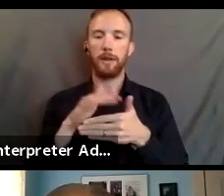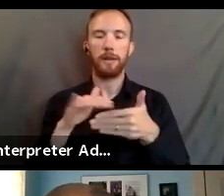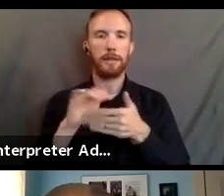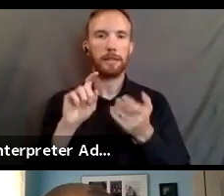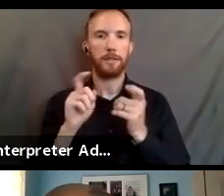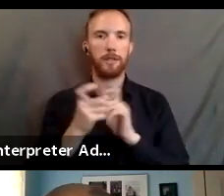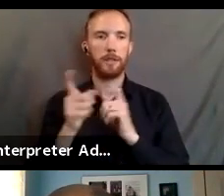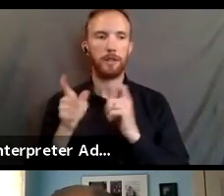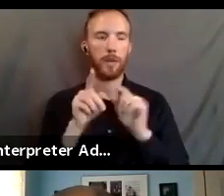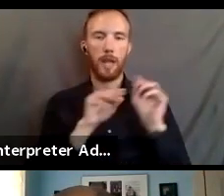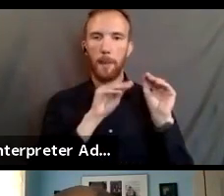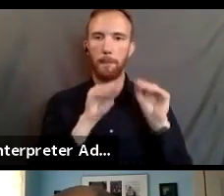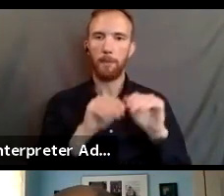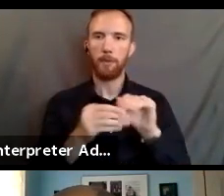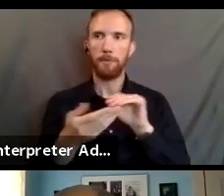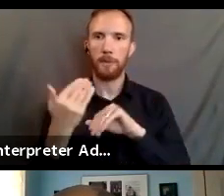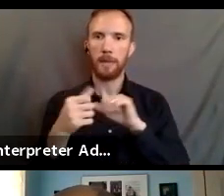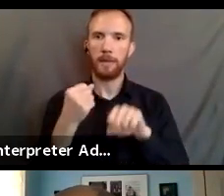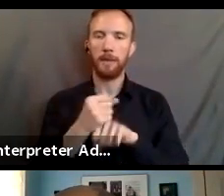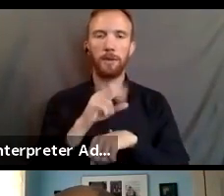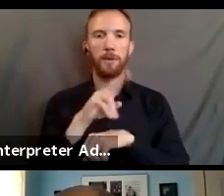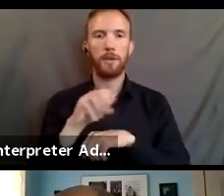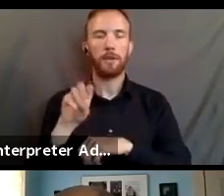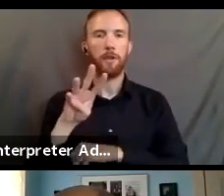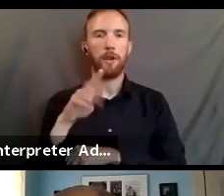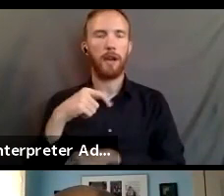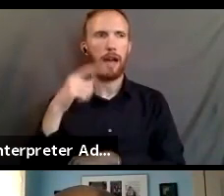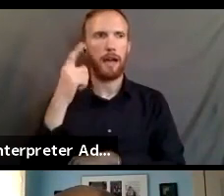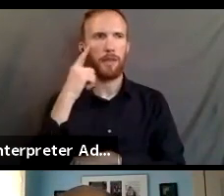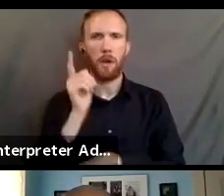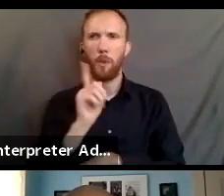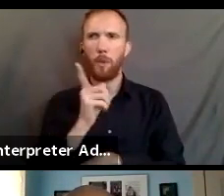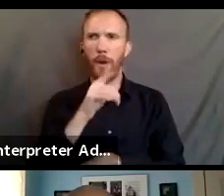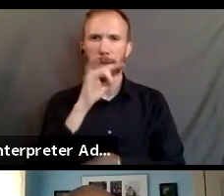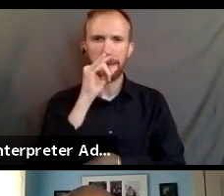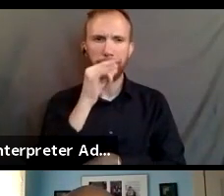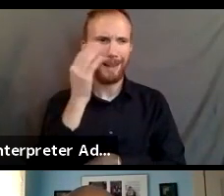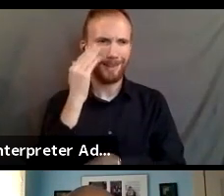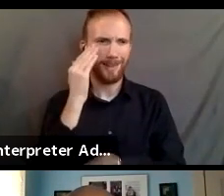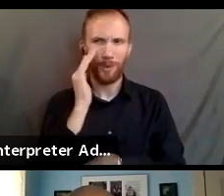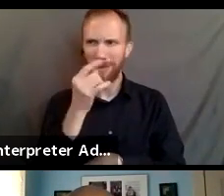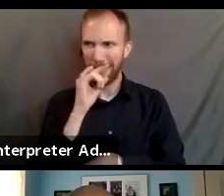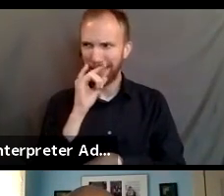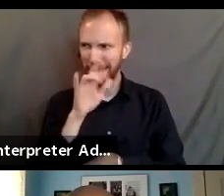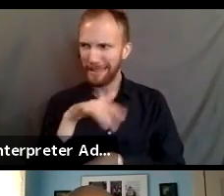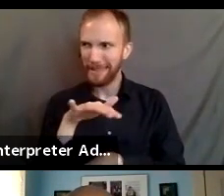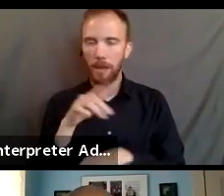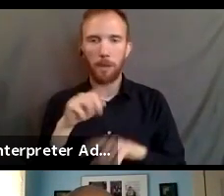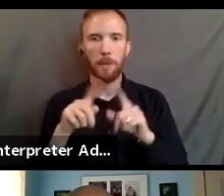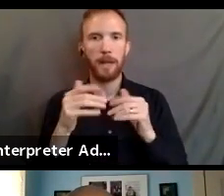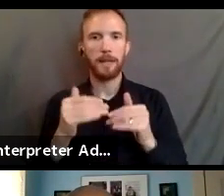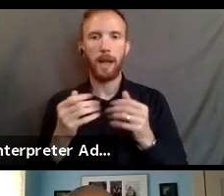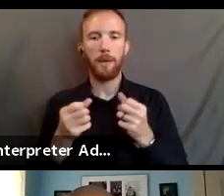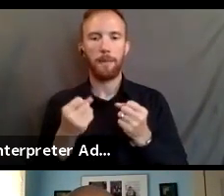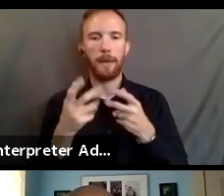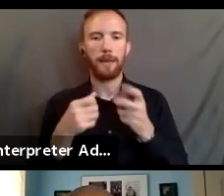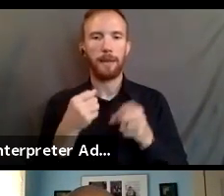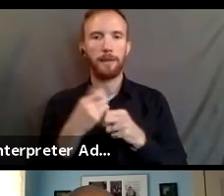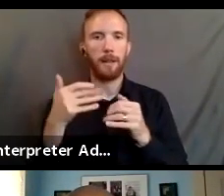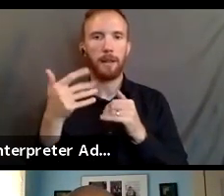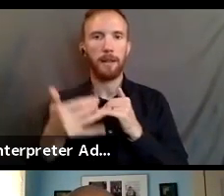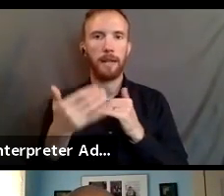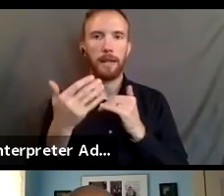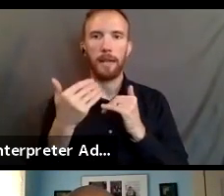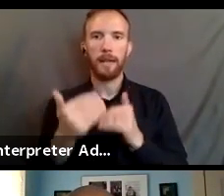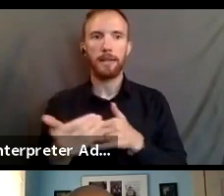park in 2004 i remember thinking where are the kids i know there's kids here well here we are years later and the sidewalks are